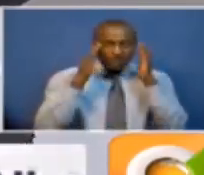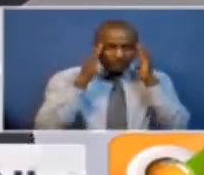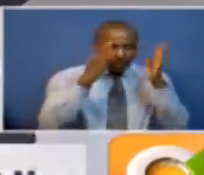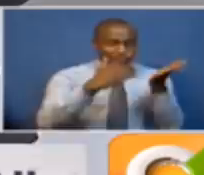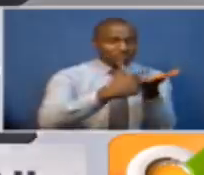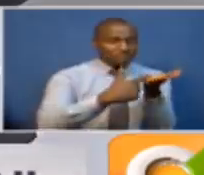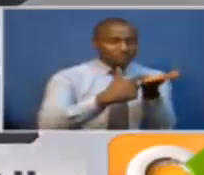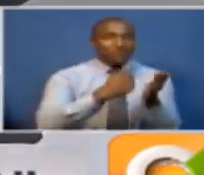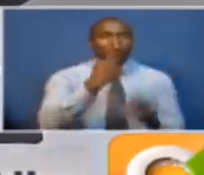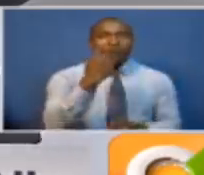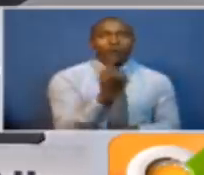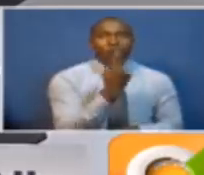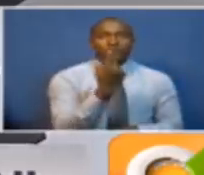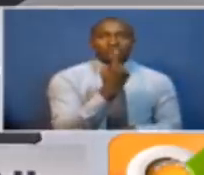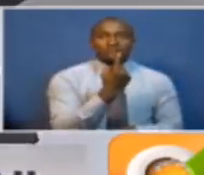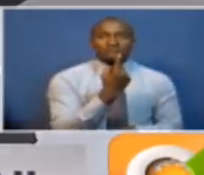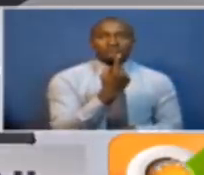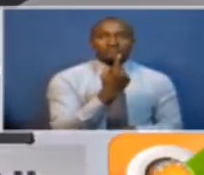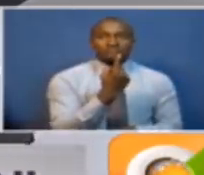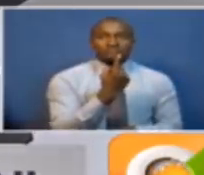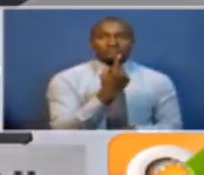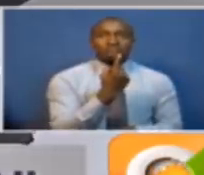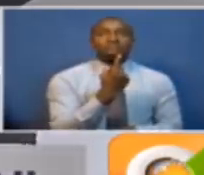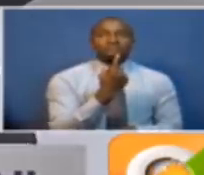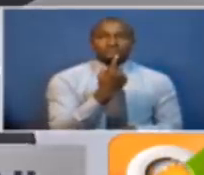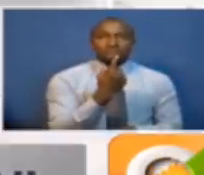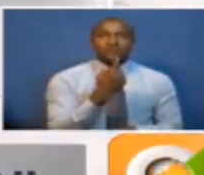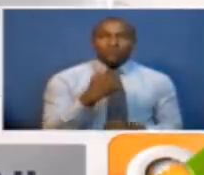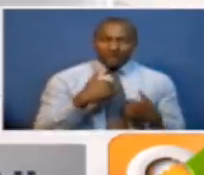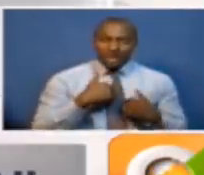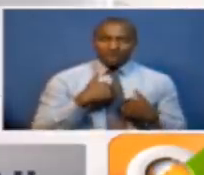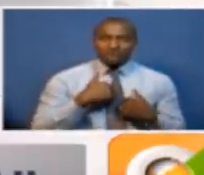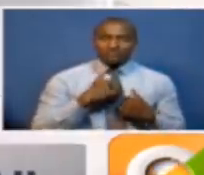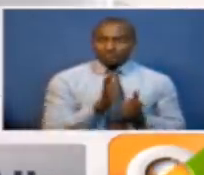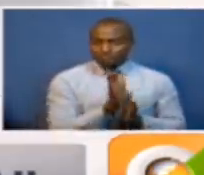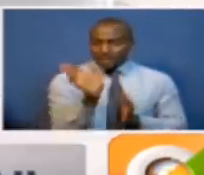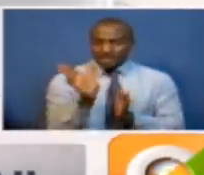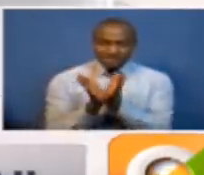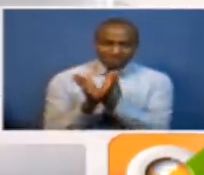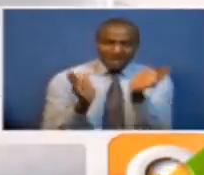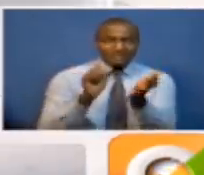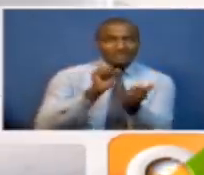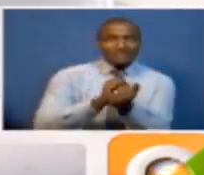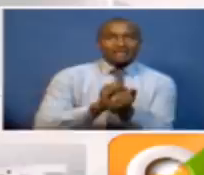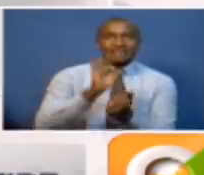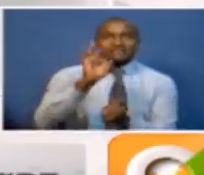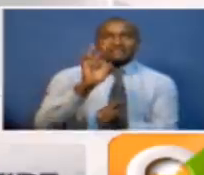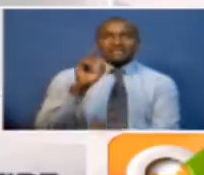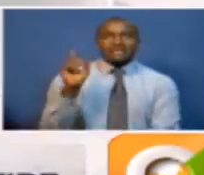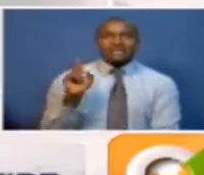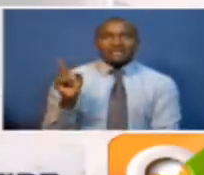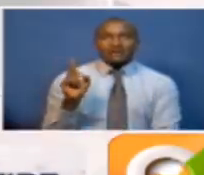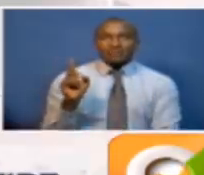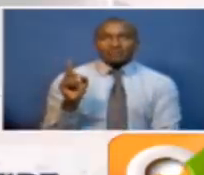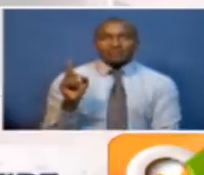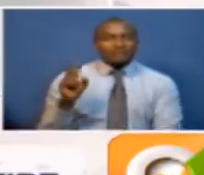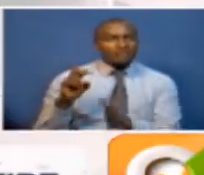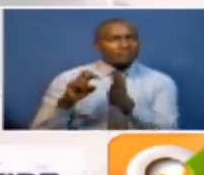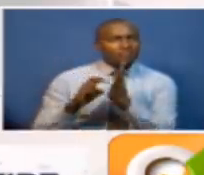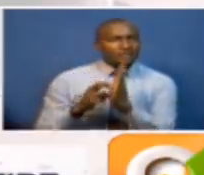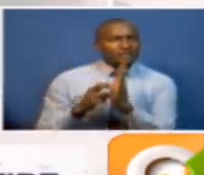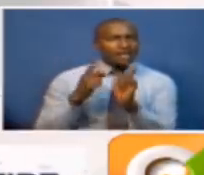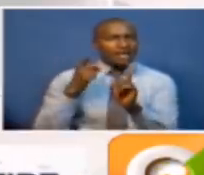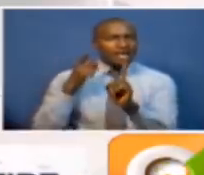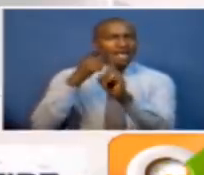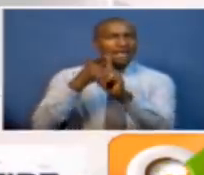to attract our supermarkets, we have already 13 branches in Nairobi." Well, she obviously meant that the exercise was